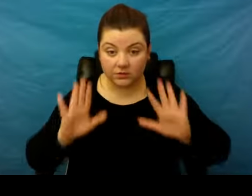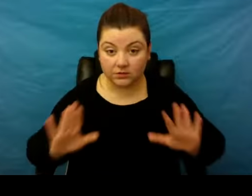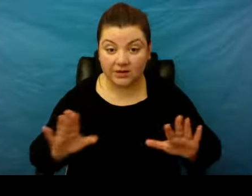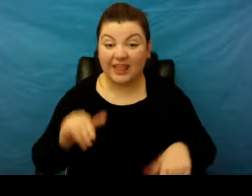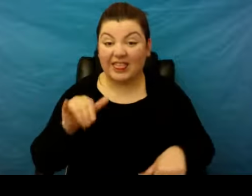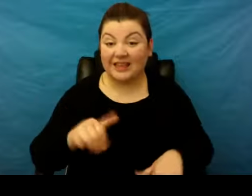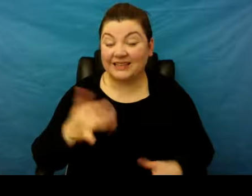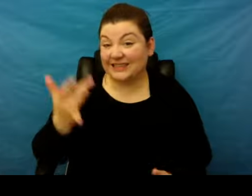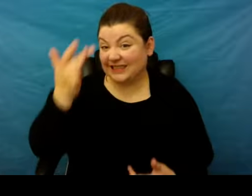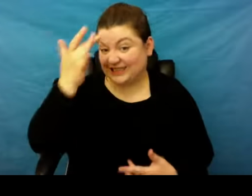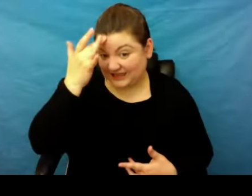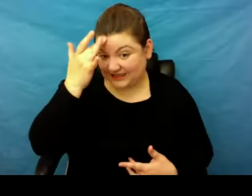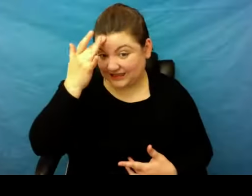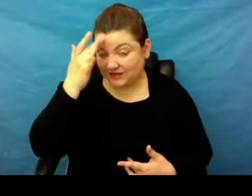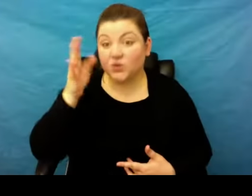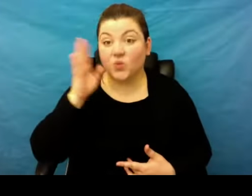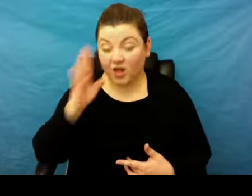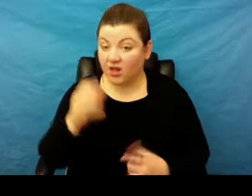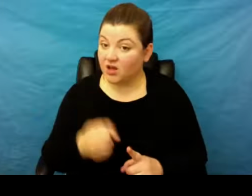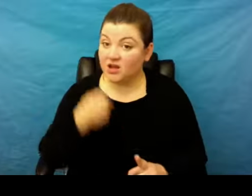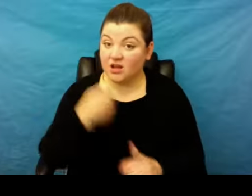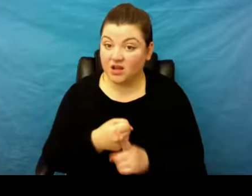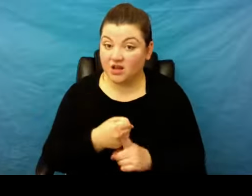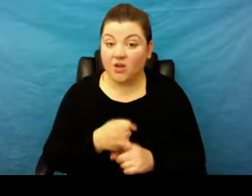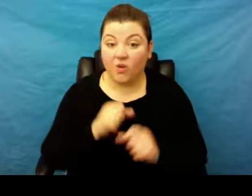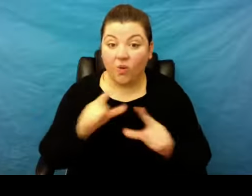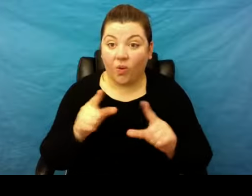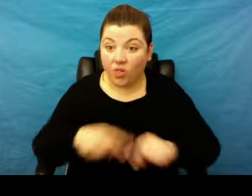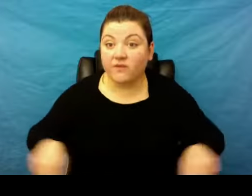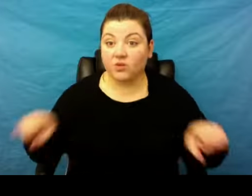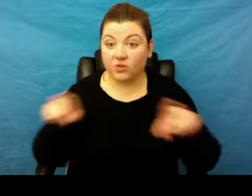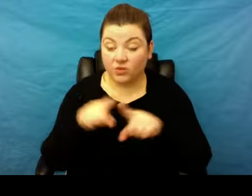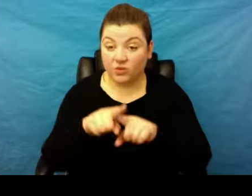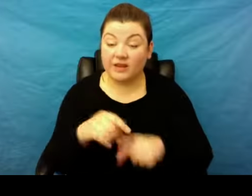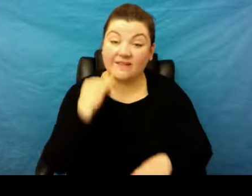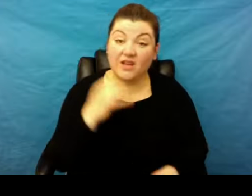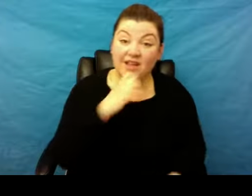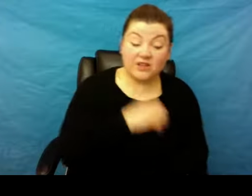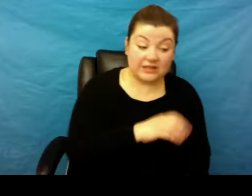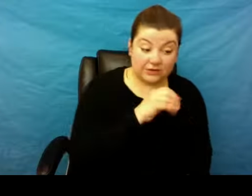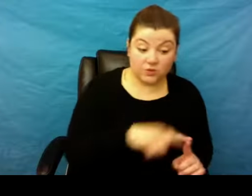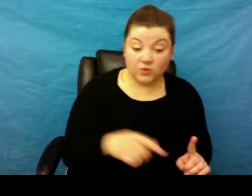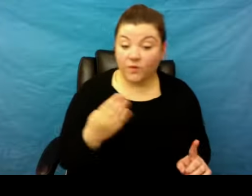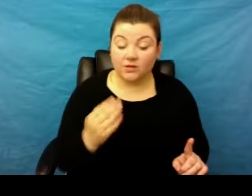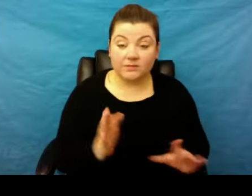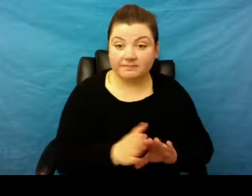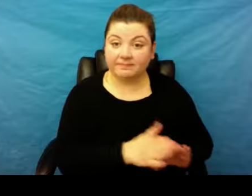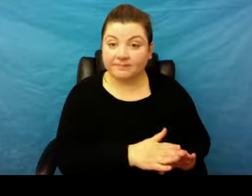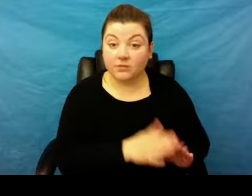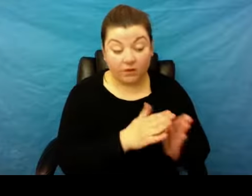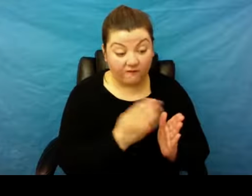This disease affects everyone who's not in the age group of 0 to 14.